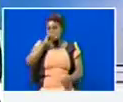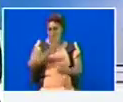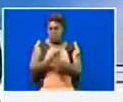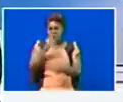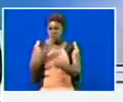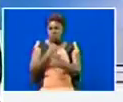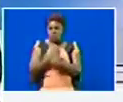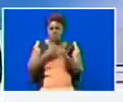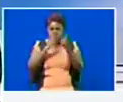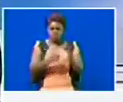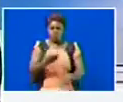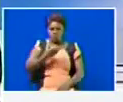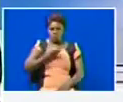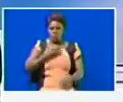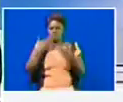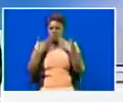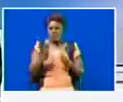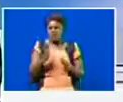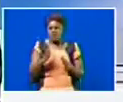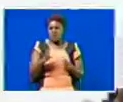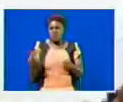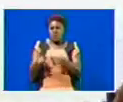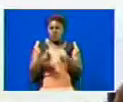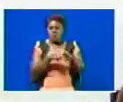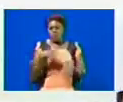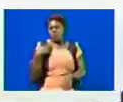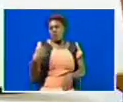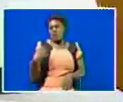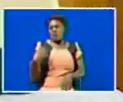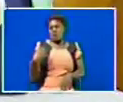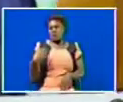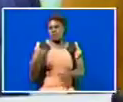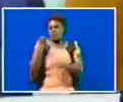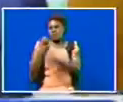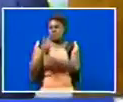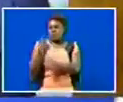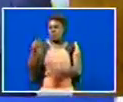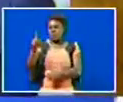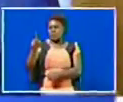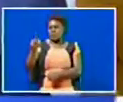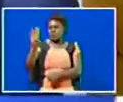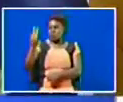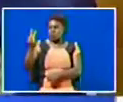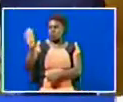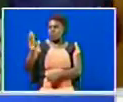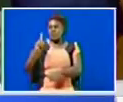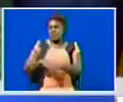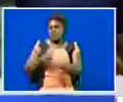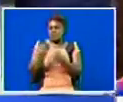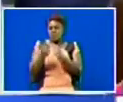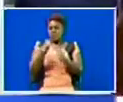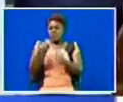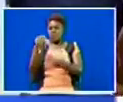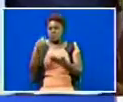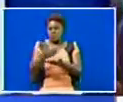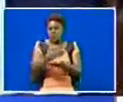promised to reward medalists from the just concluded Gold Coast Commonwealth Games with a total of 12.2 million shillings. During the Games, Kenya collected a